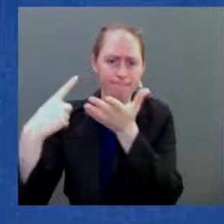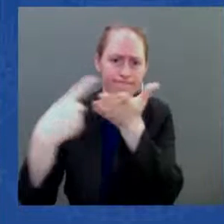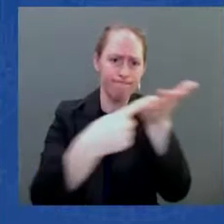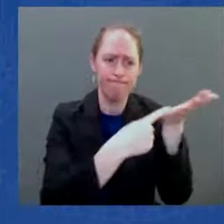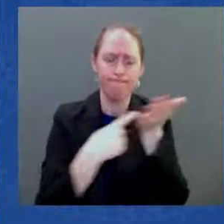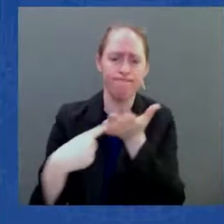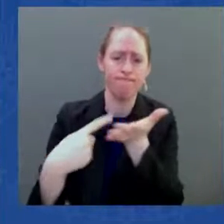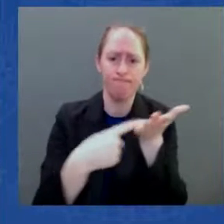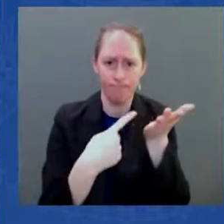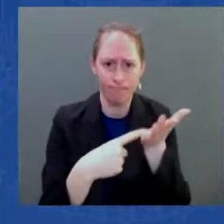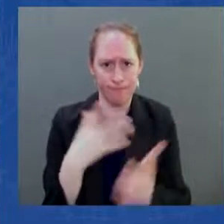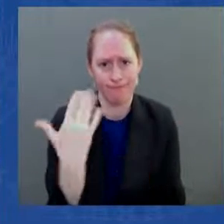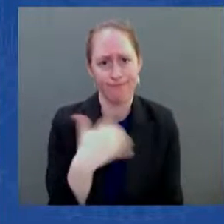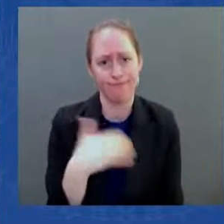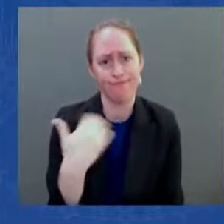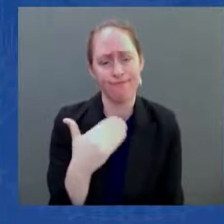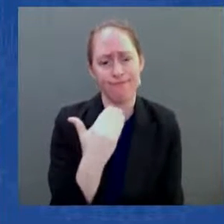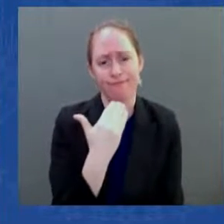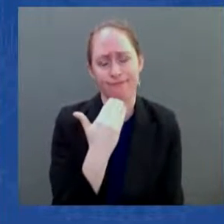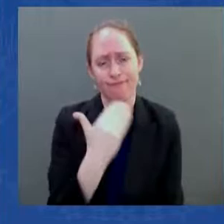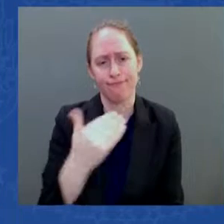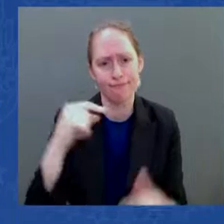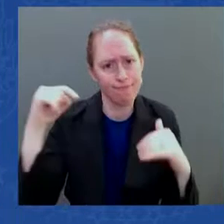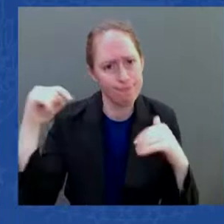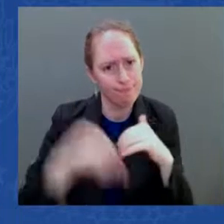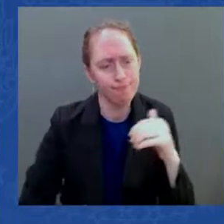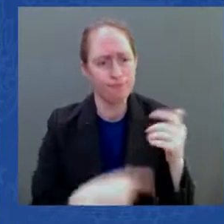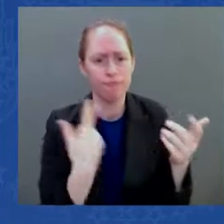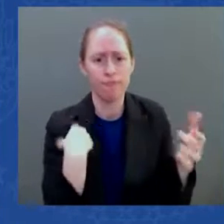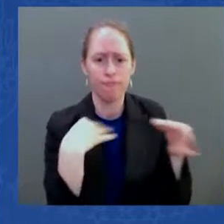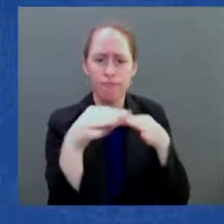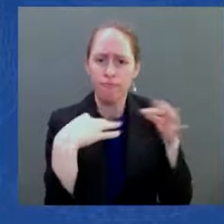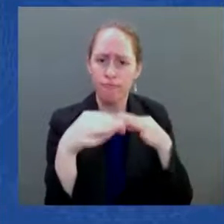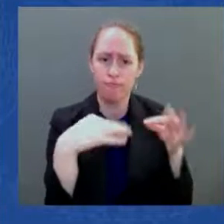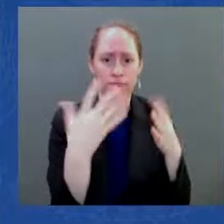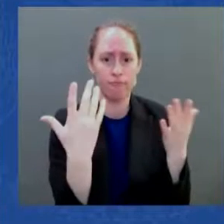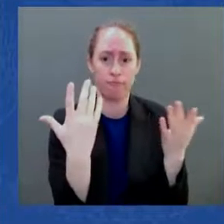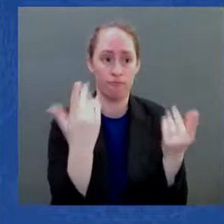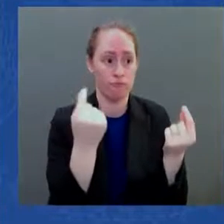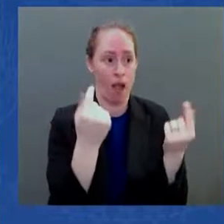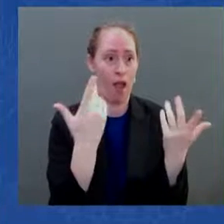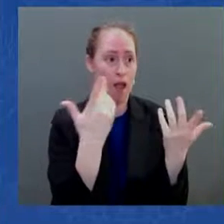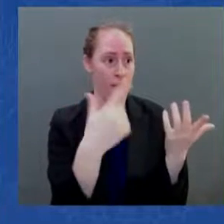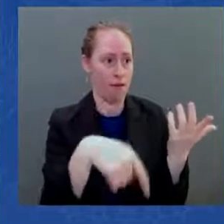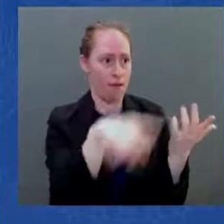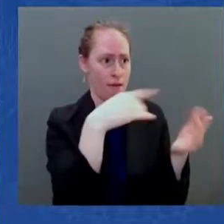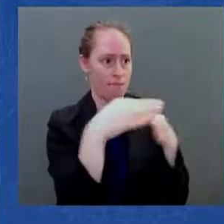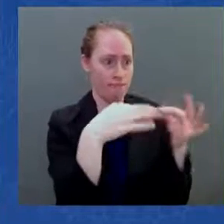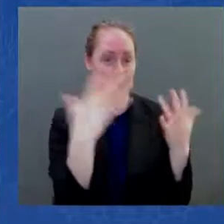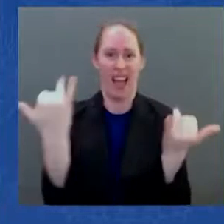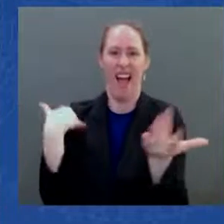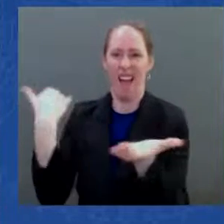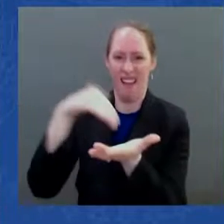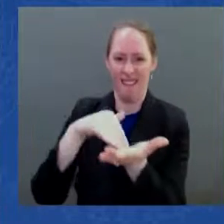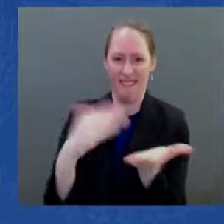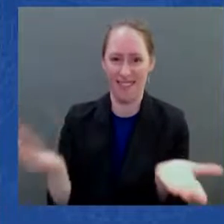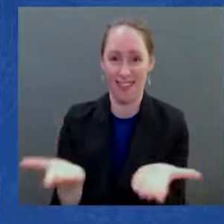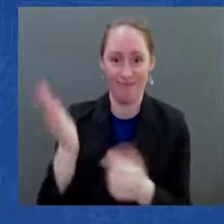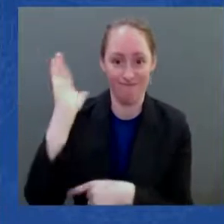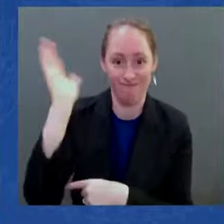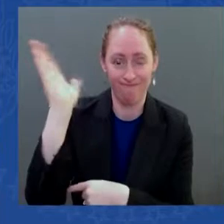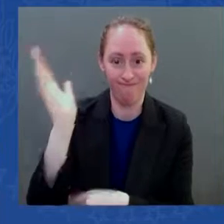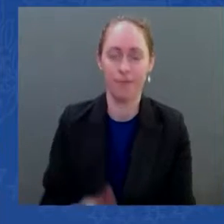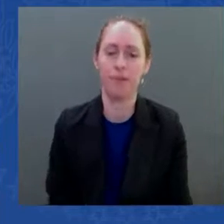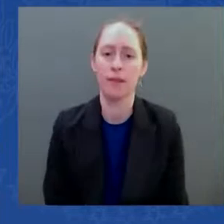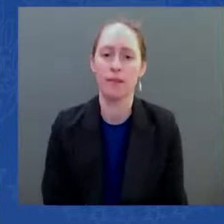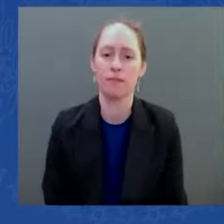as well as he was thanking the American people for their support, understands it's significant, and